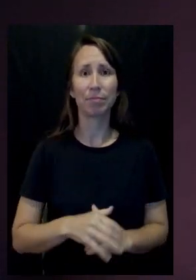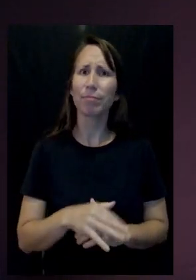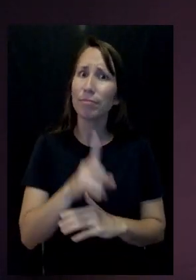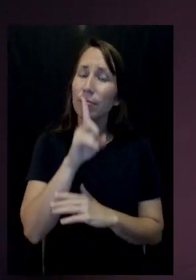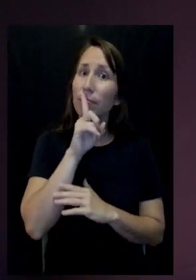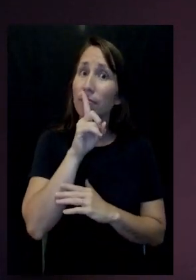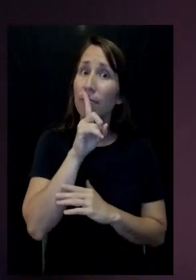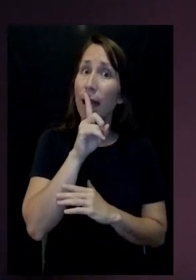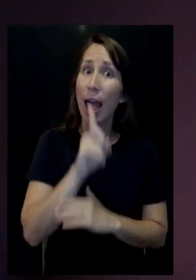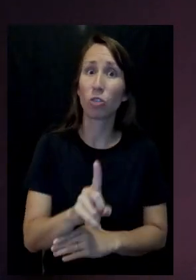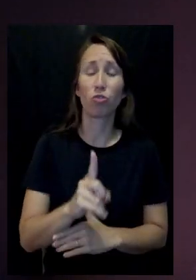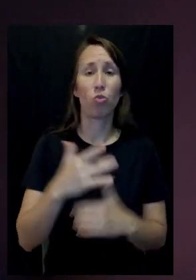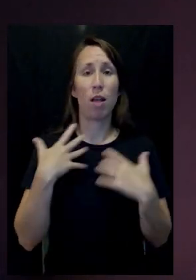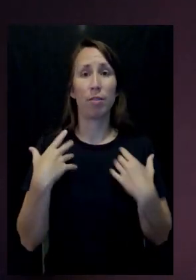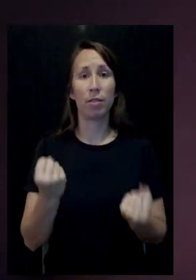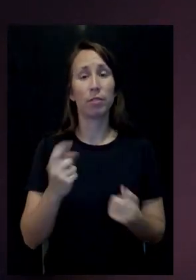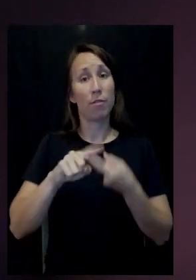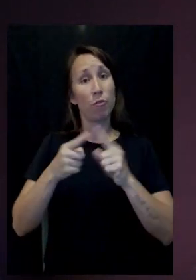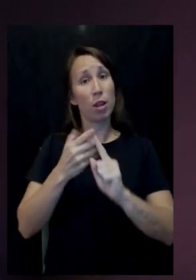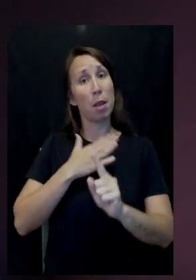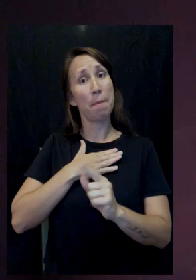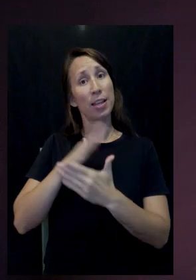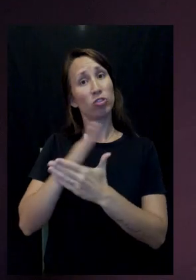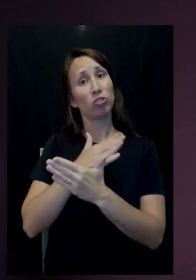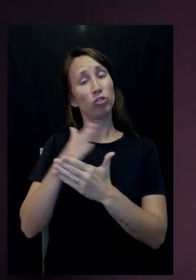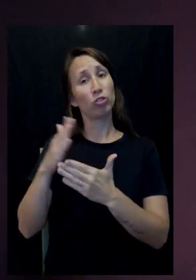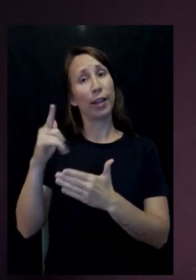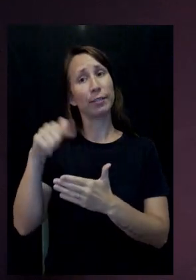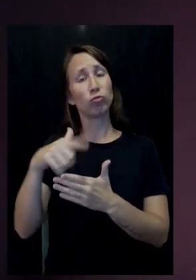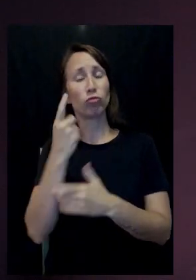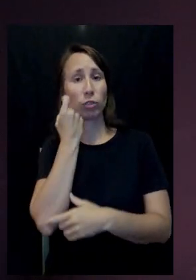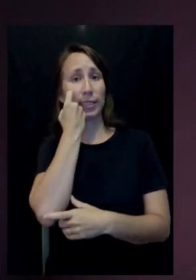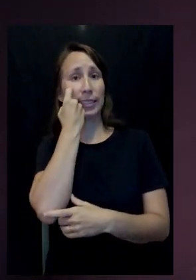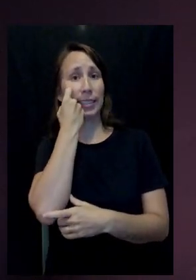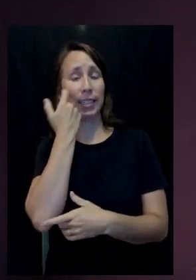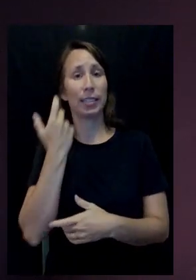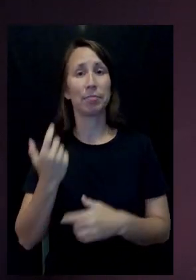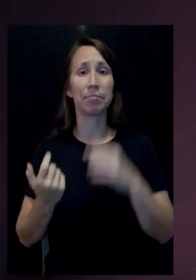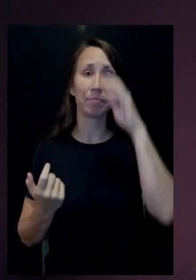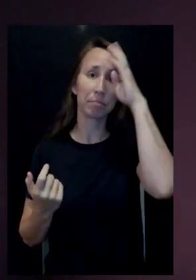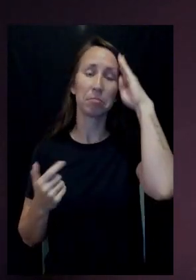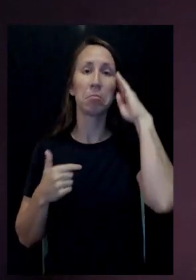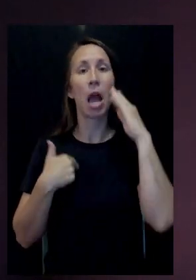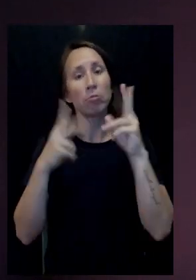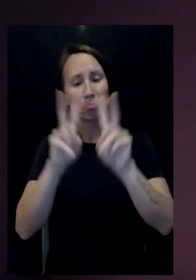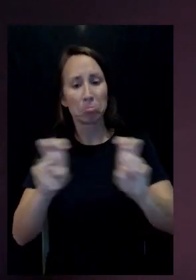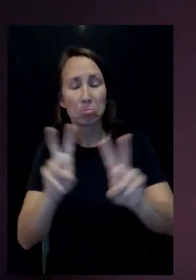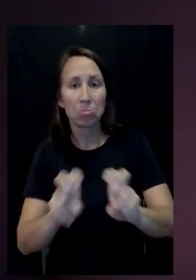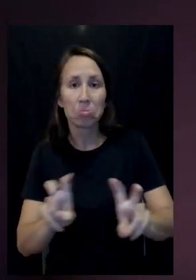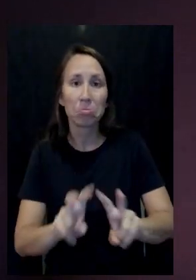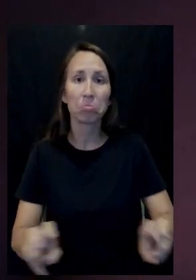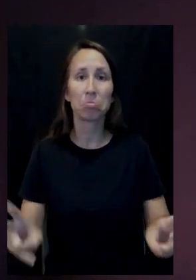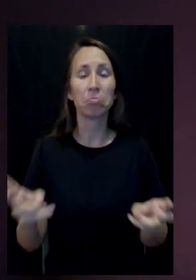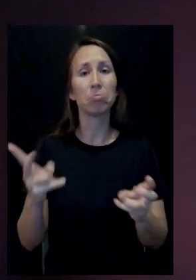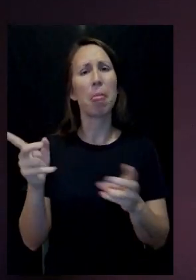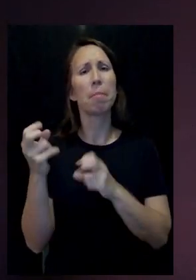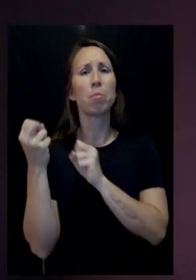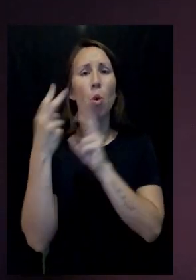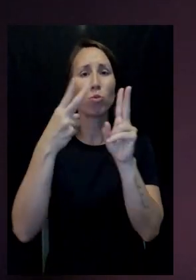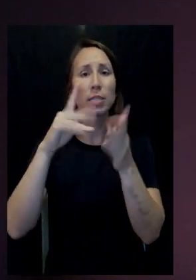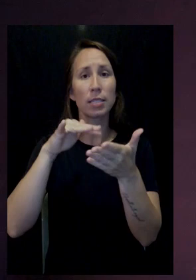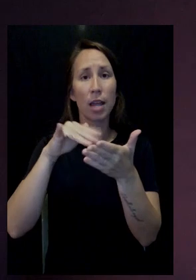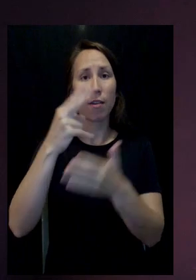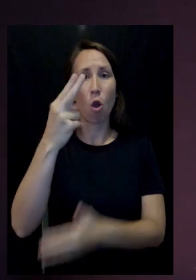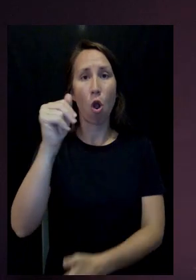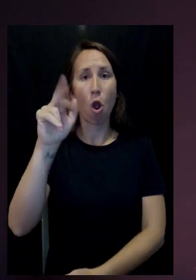Actual health. A friend of mine shared this recently, and I took a deeper dive into this, but they posted about this study, this